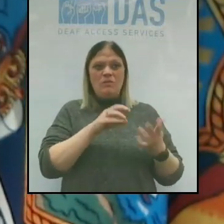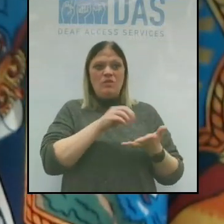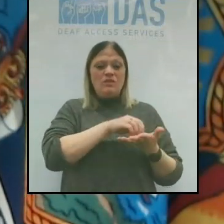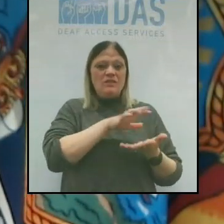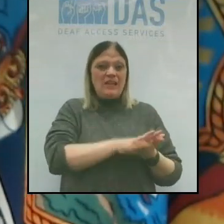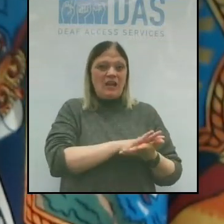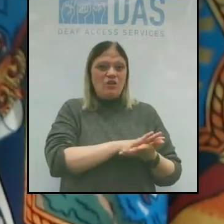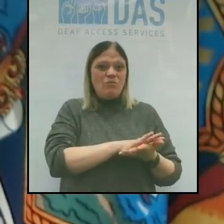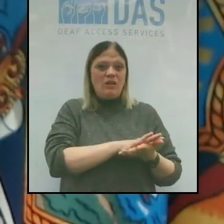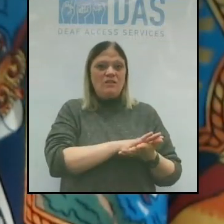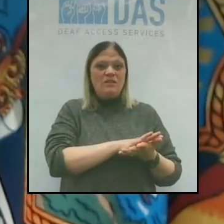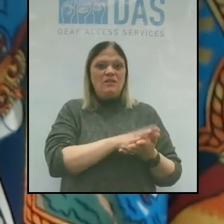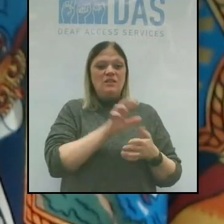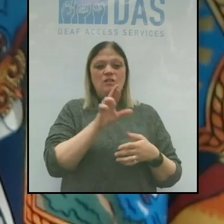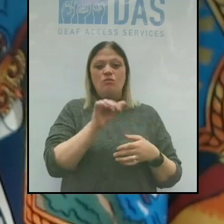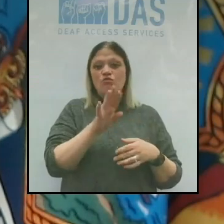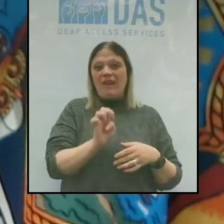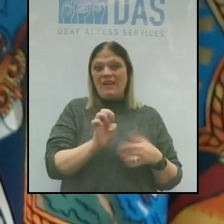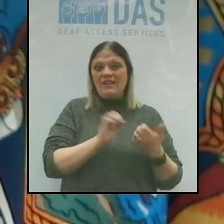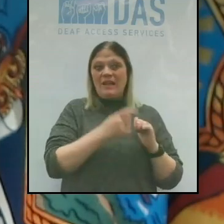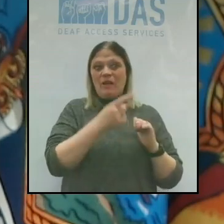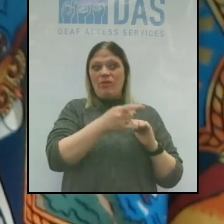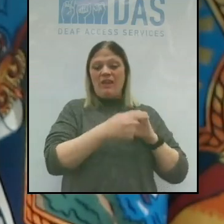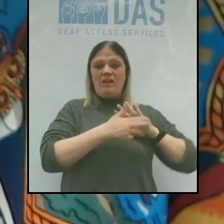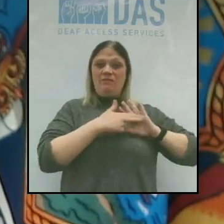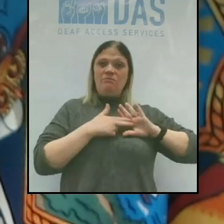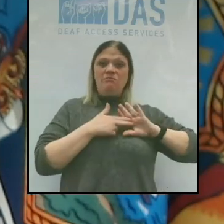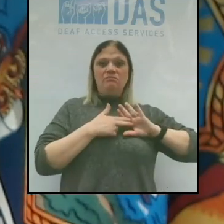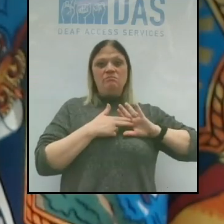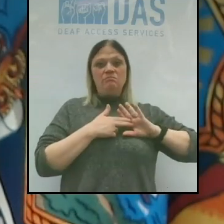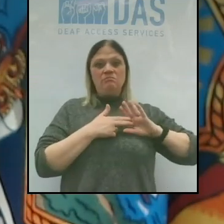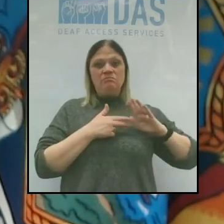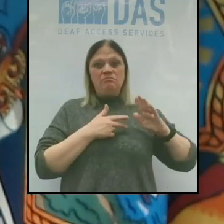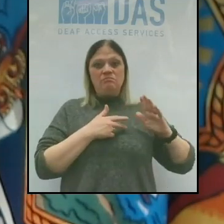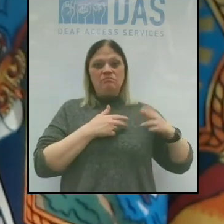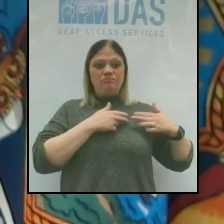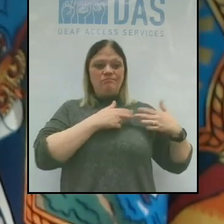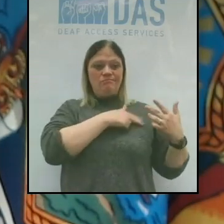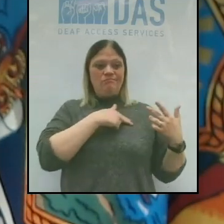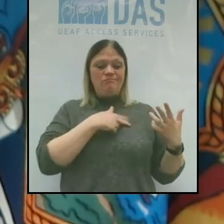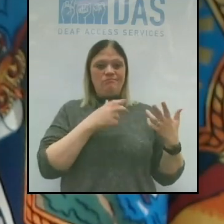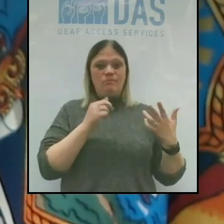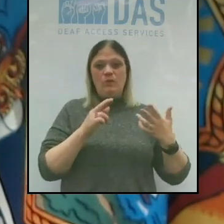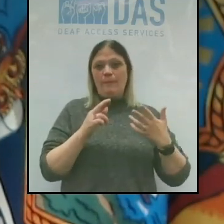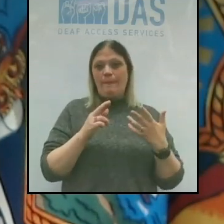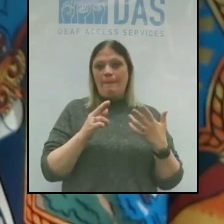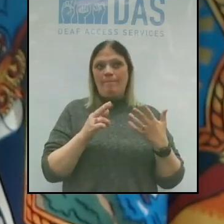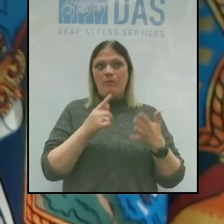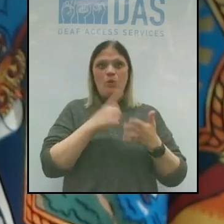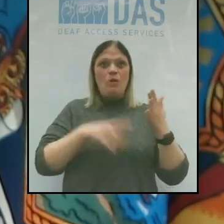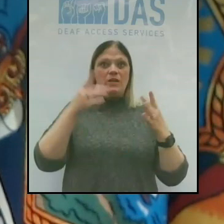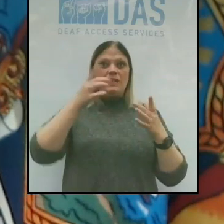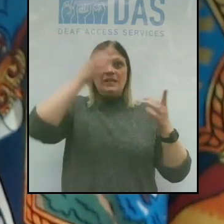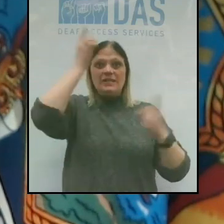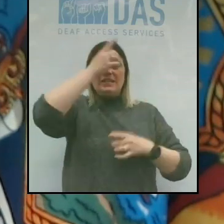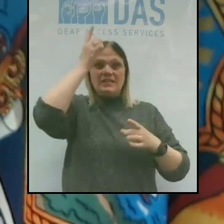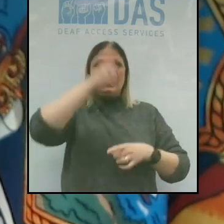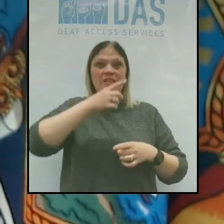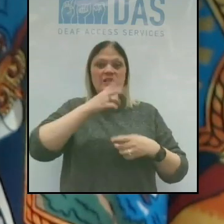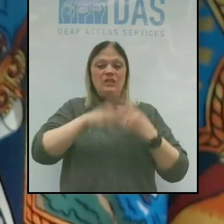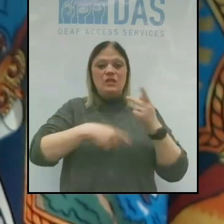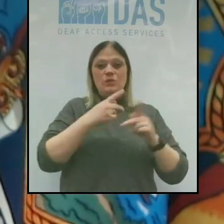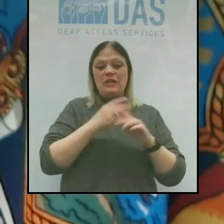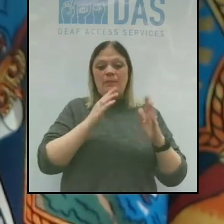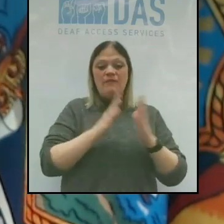documenting race, ethnicity. Or it could be of, what disease is in what type